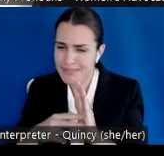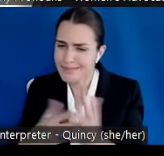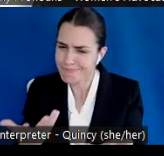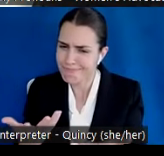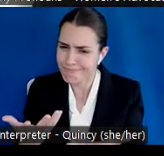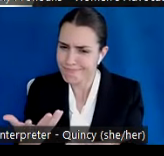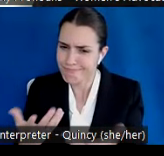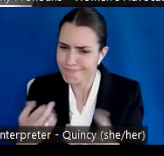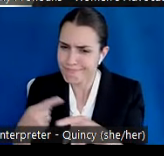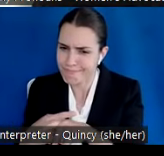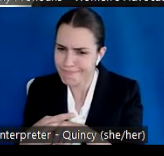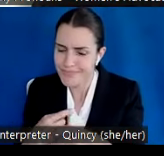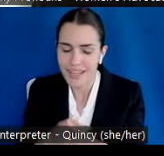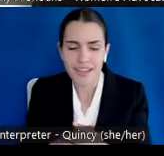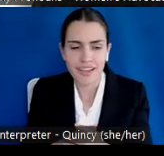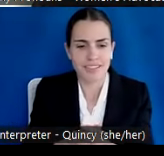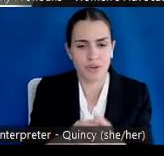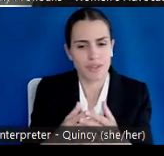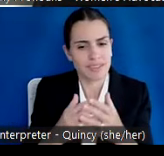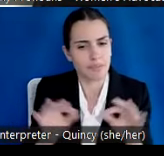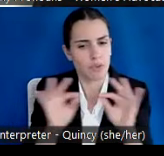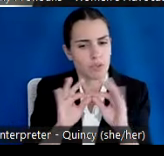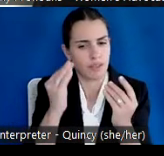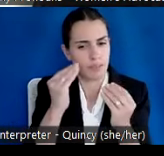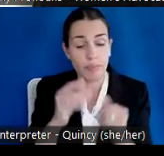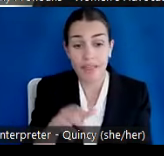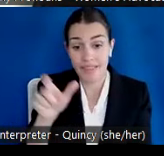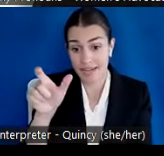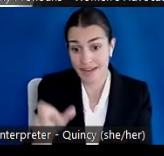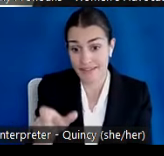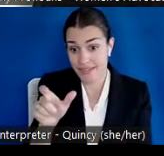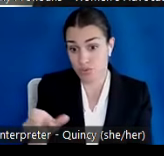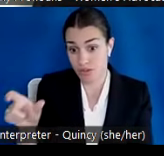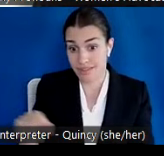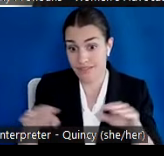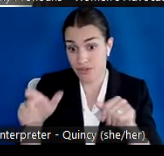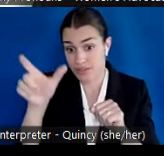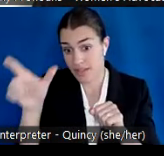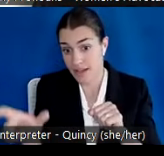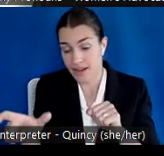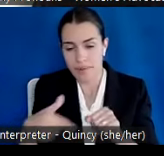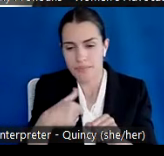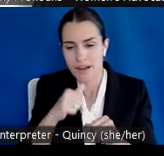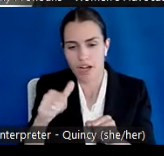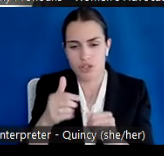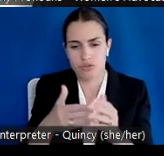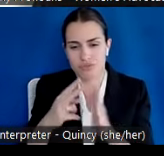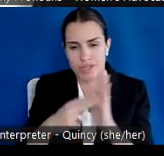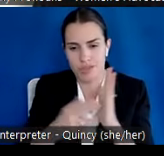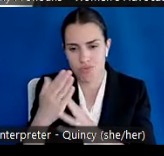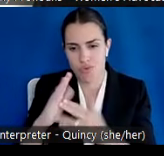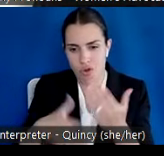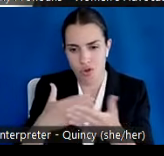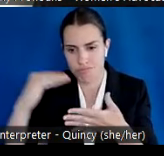too. And just, I'm not going to read through everything on the individual level, but one main thing that I want to focus on